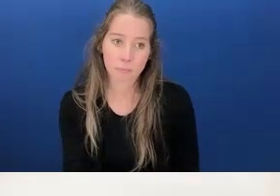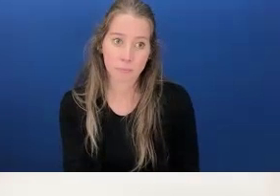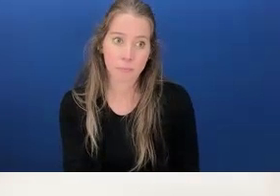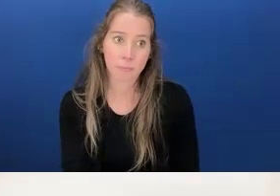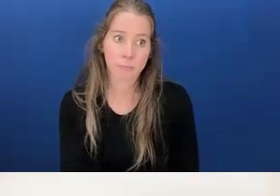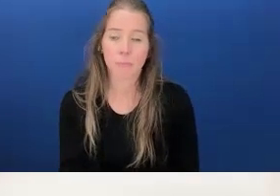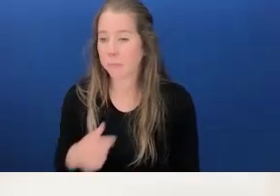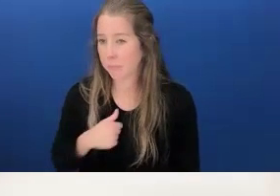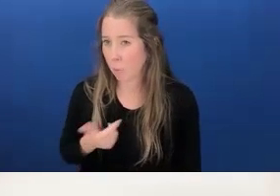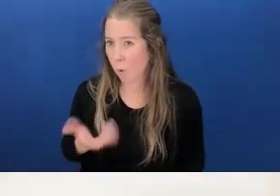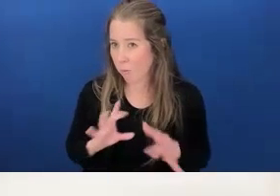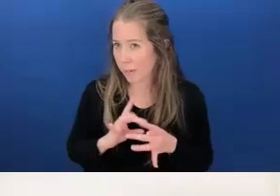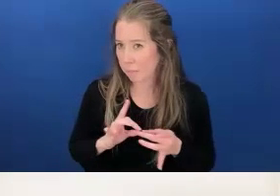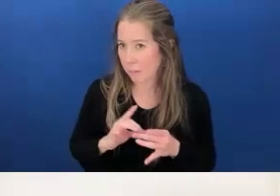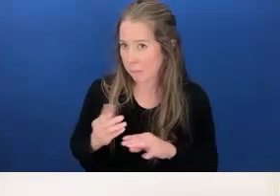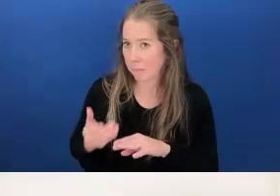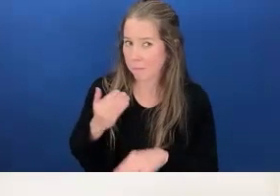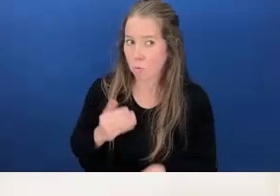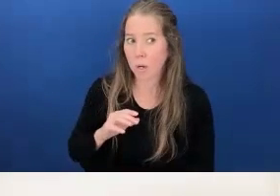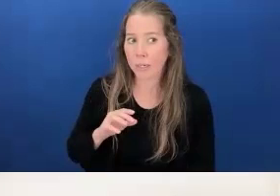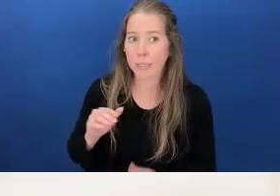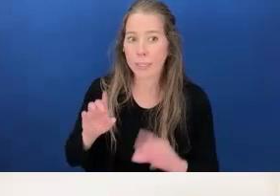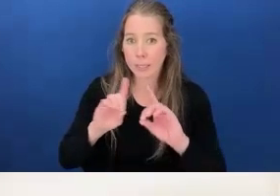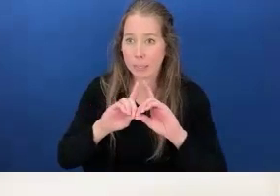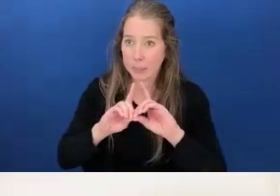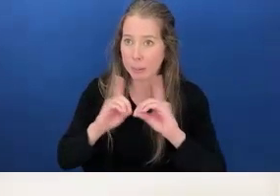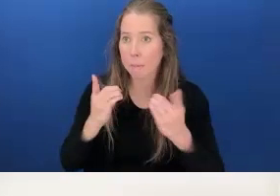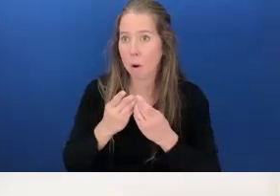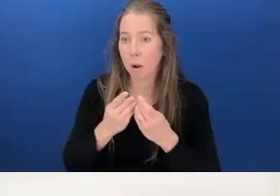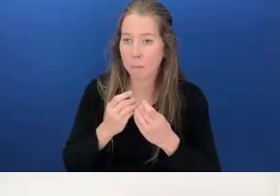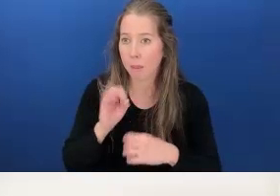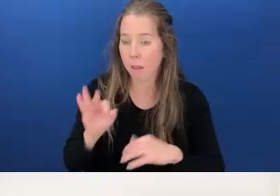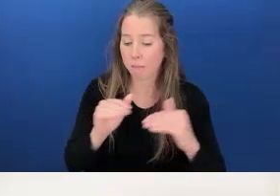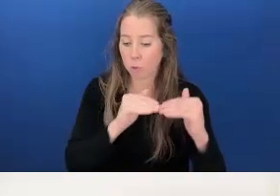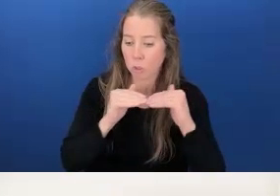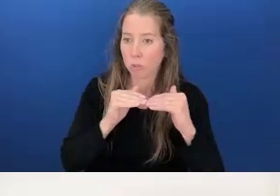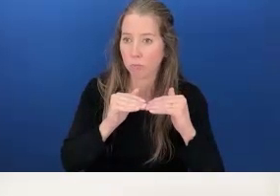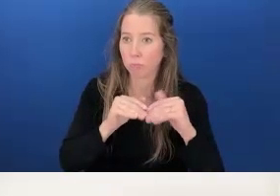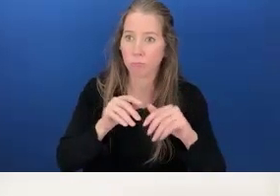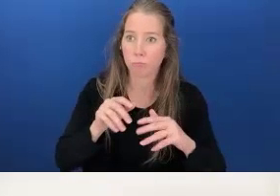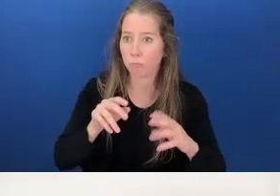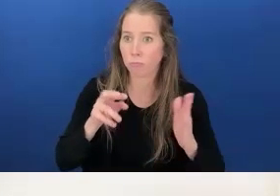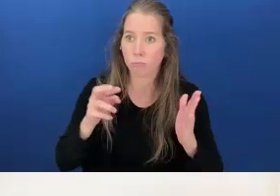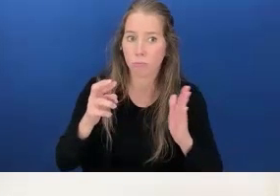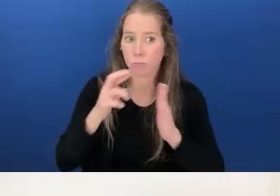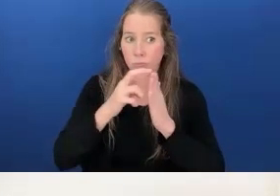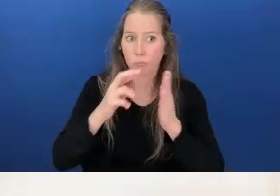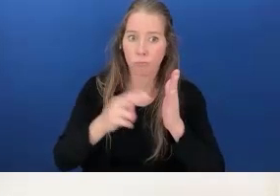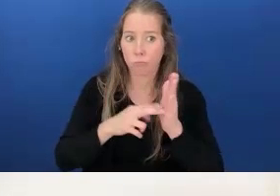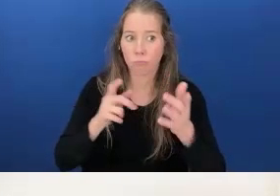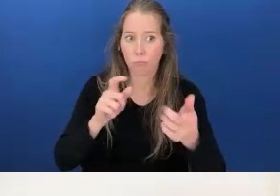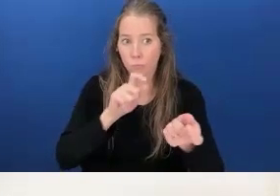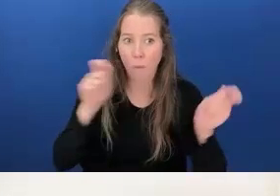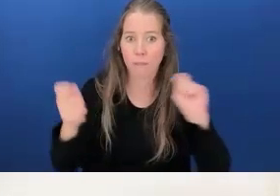So as I mentioned earlier, the Department of Justice, they issued a rule revising Title II of